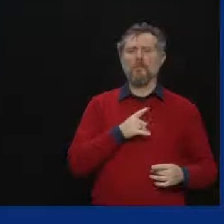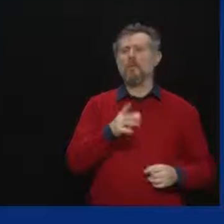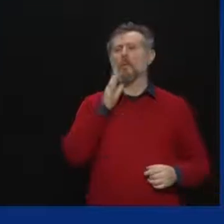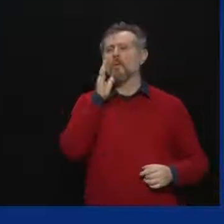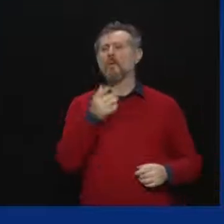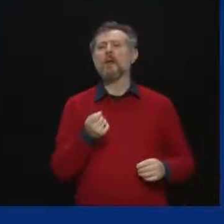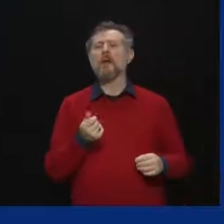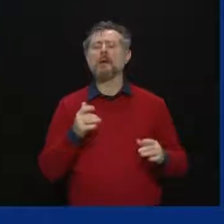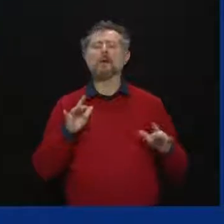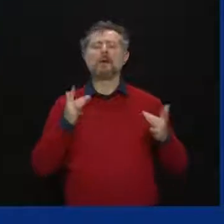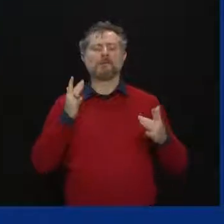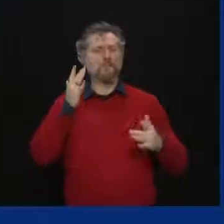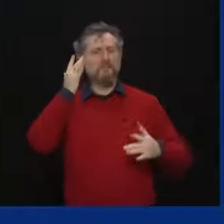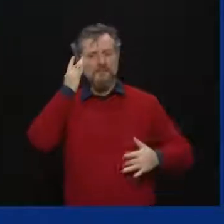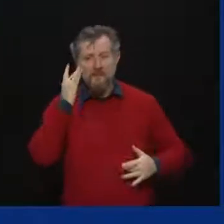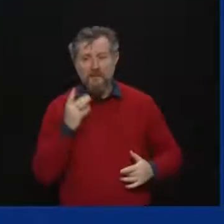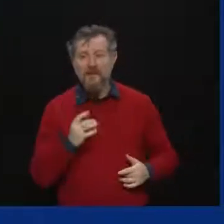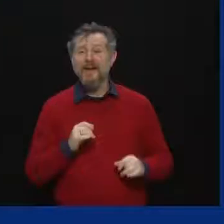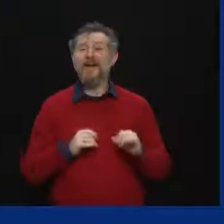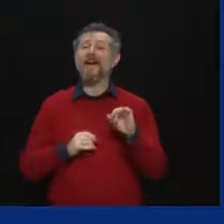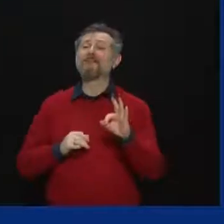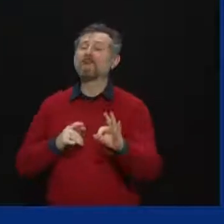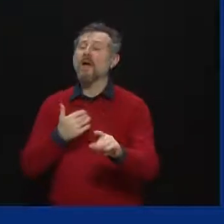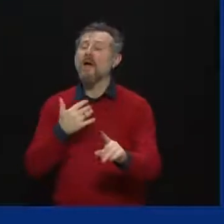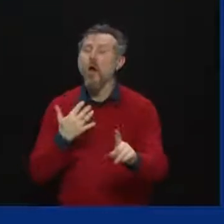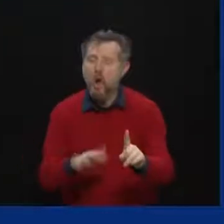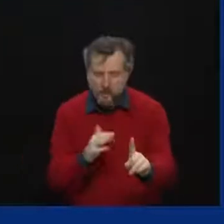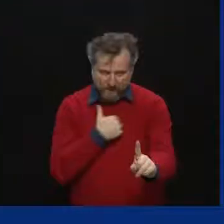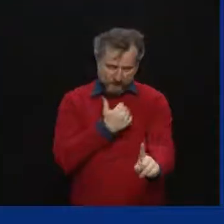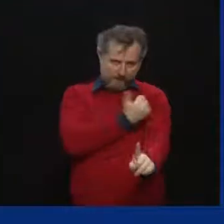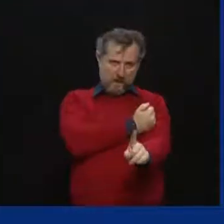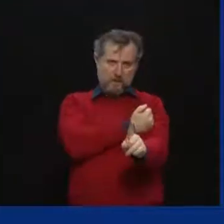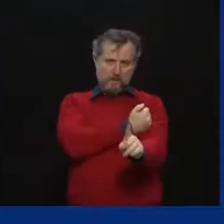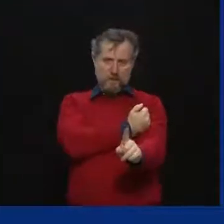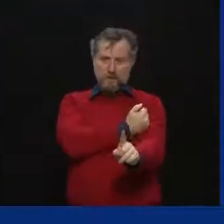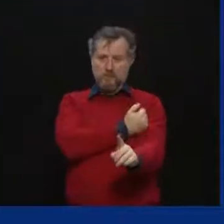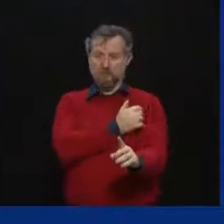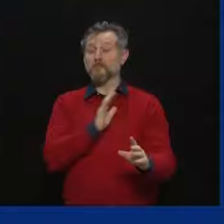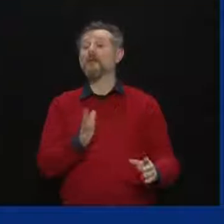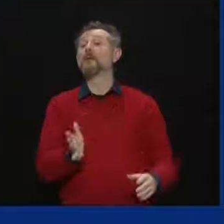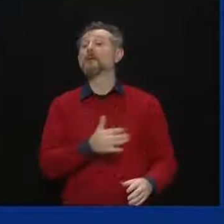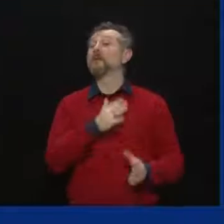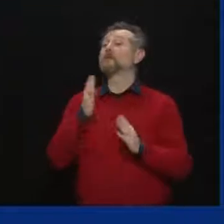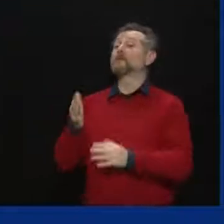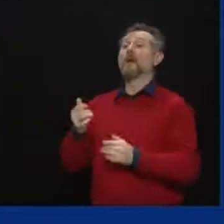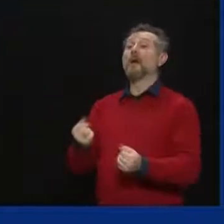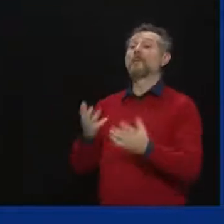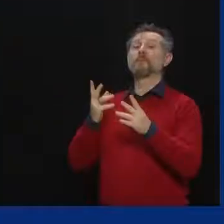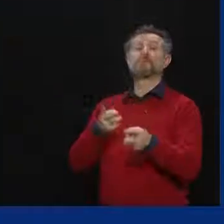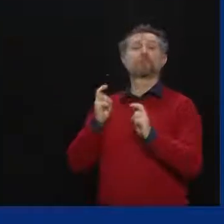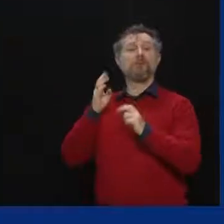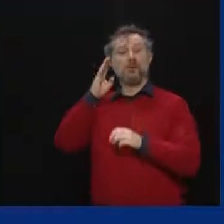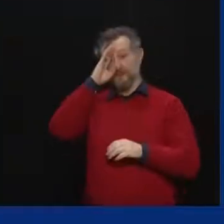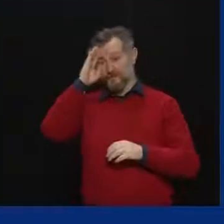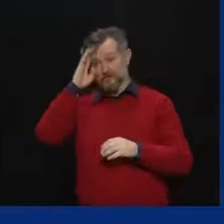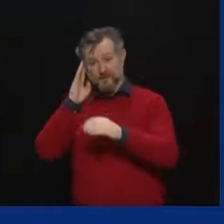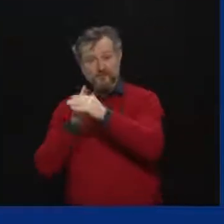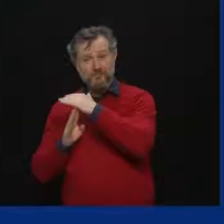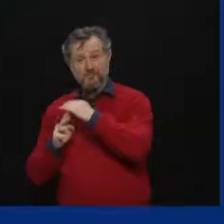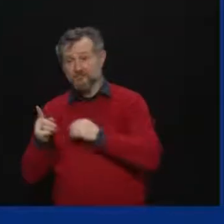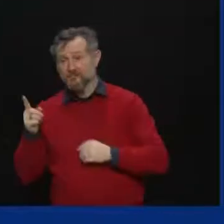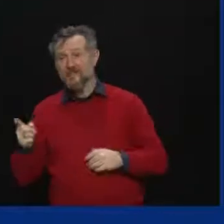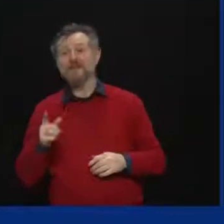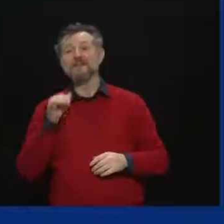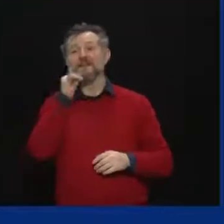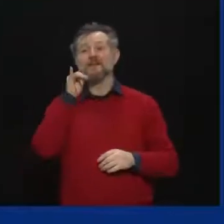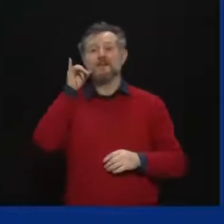important metric to us are our daily hospitalizations. Sadly, we had 60 people die yesterday.